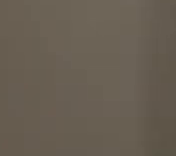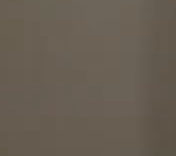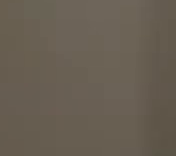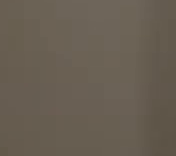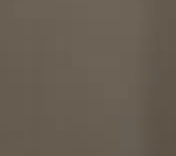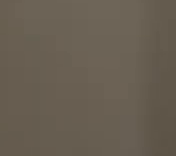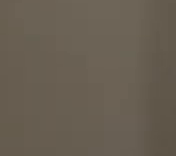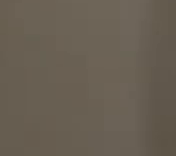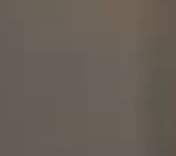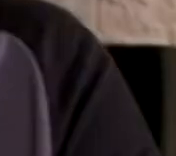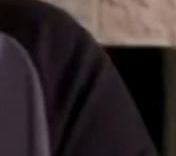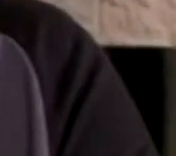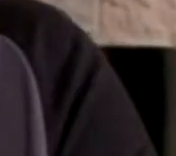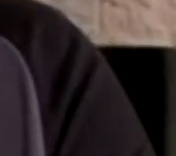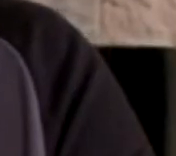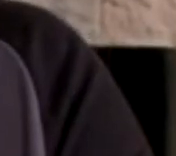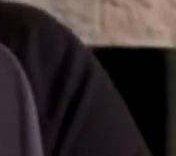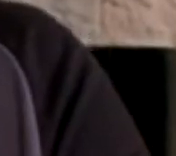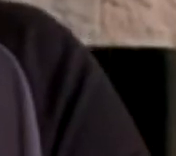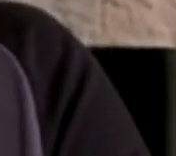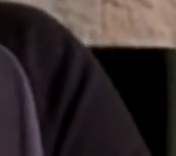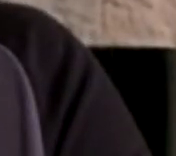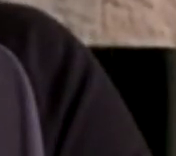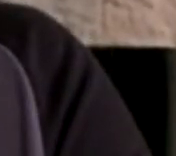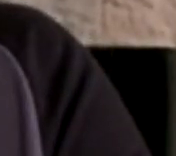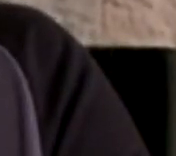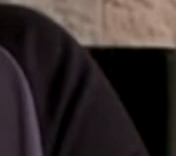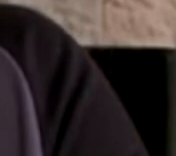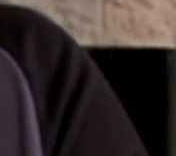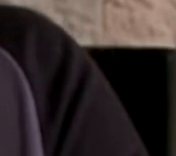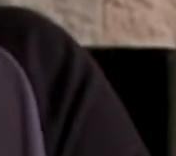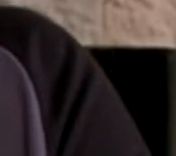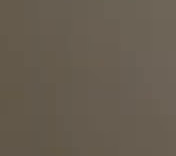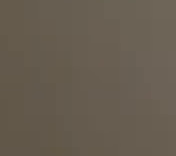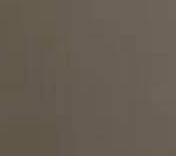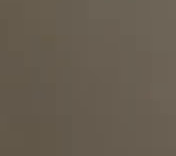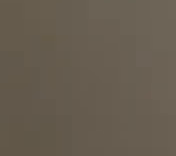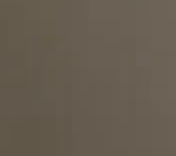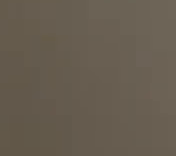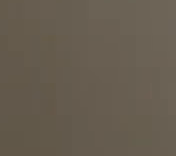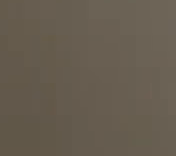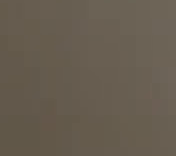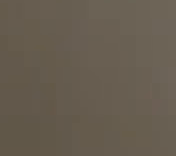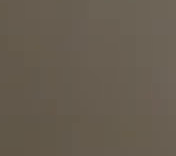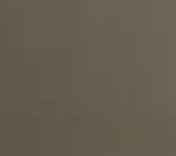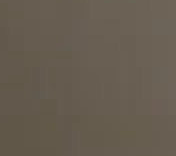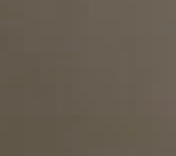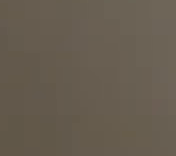else? As far as I know, Valeria and I are the only living relatives of Florencio Martinez.